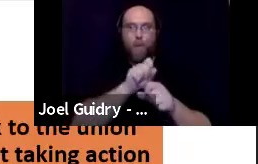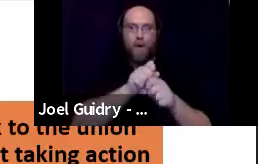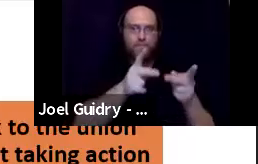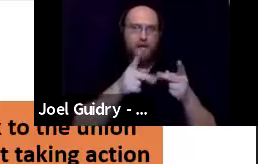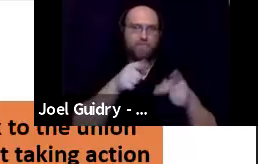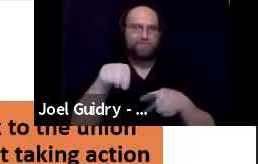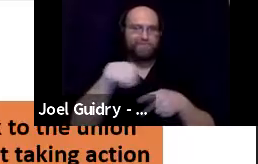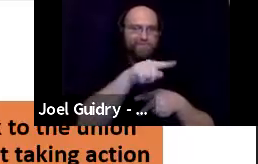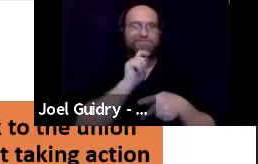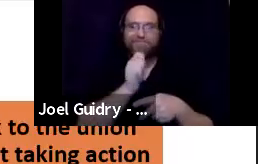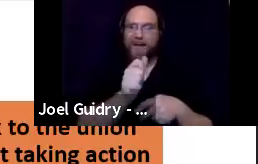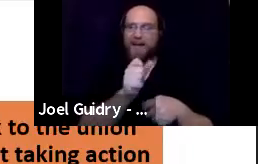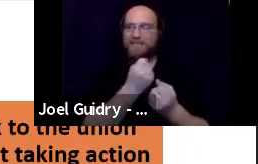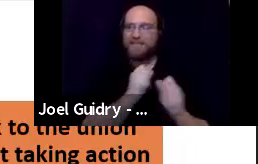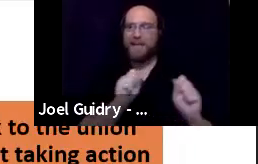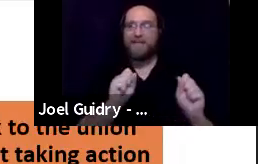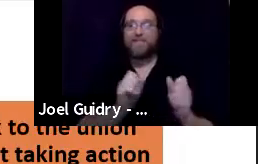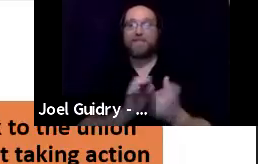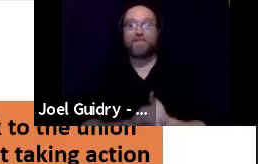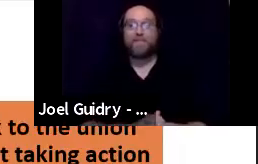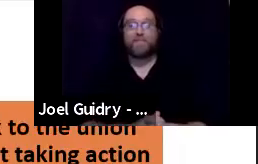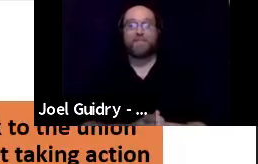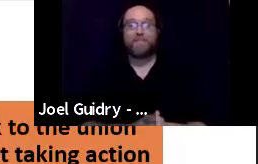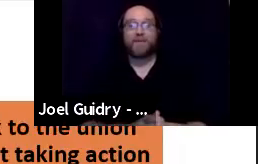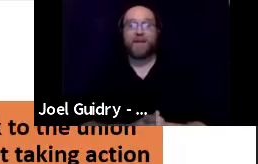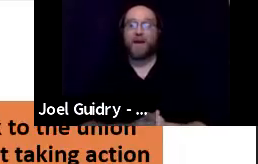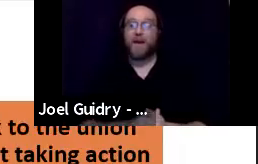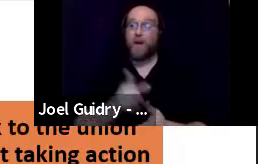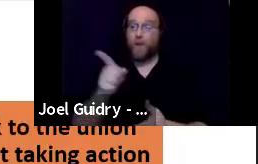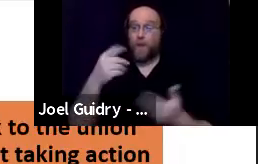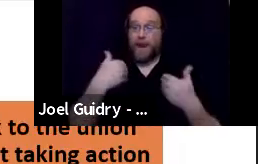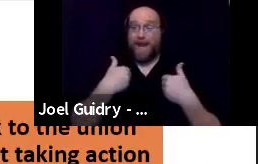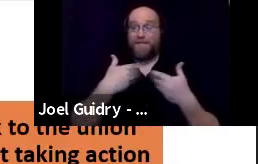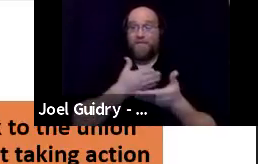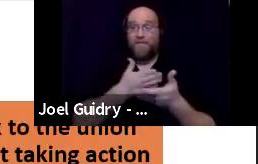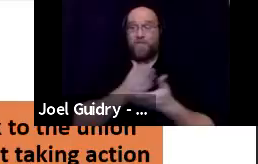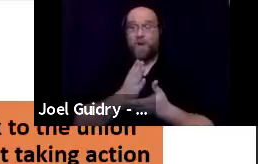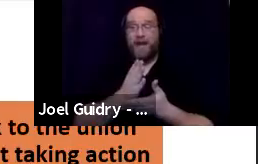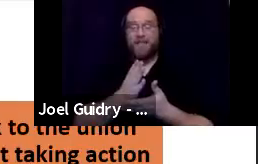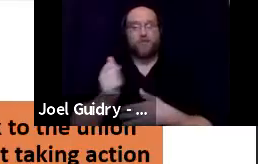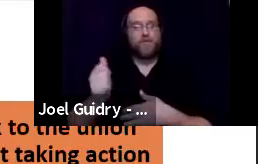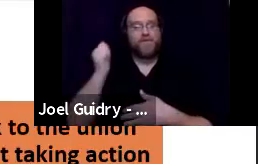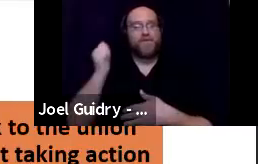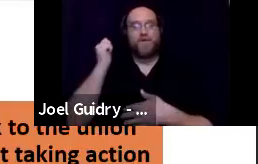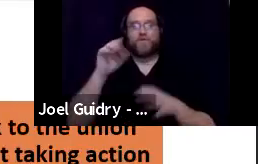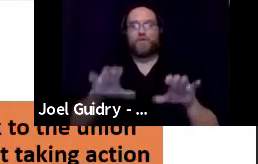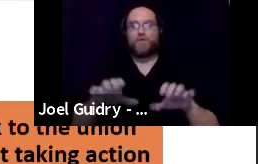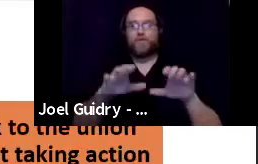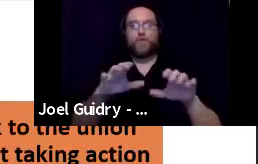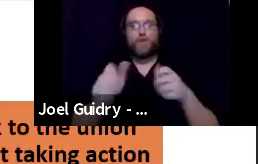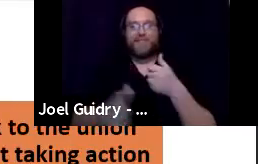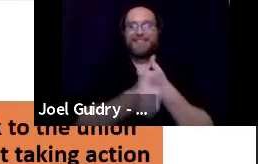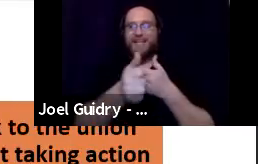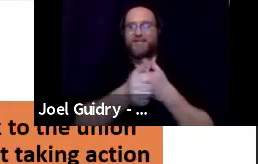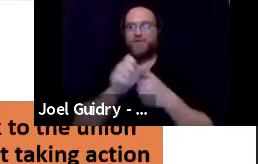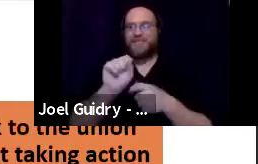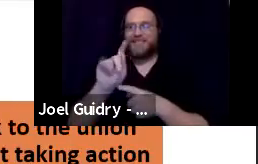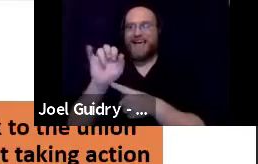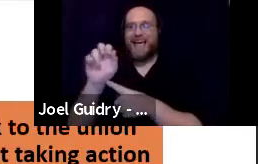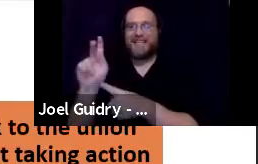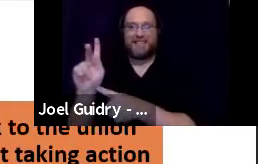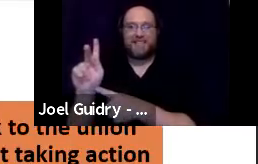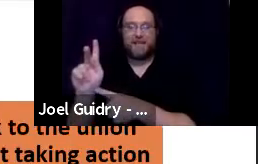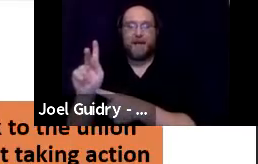have the right to refuse to perform dangerous tasks when certain conditions are met. But the first thing to keep in mind